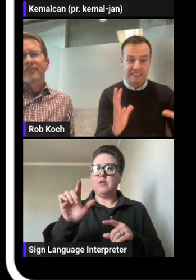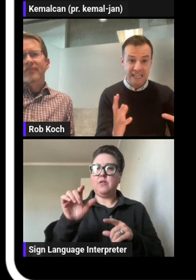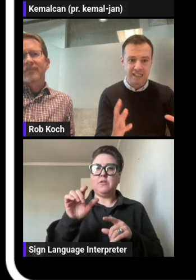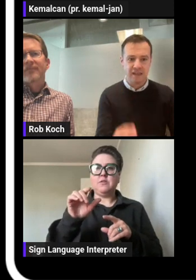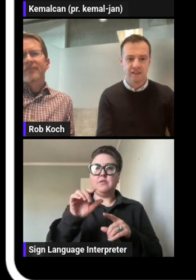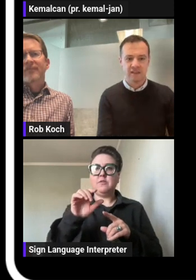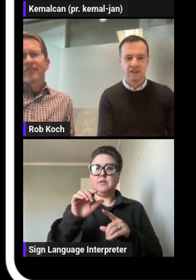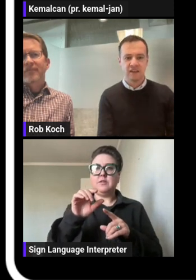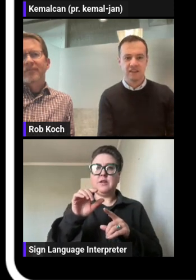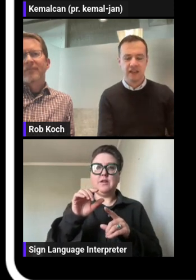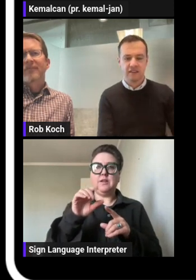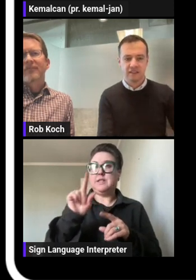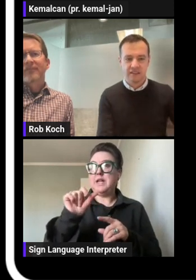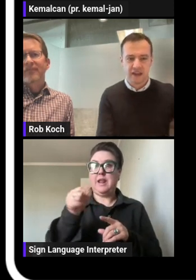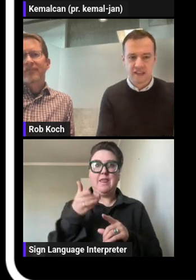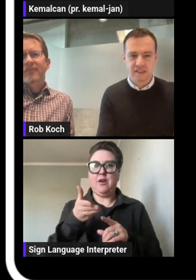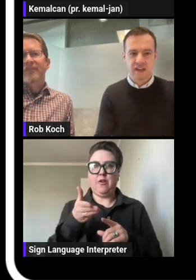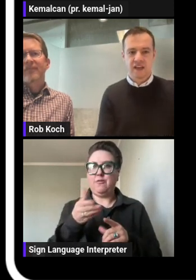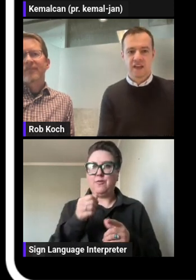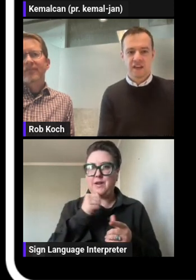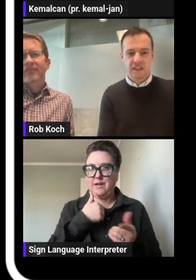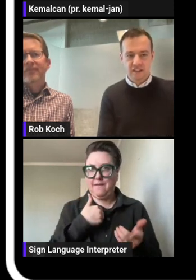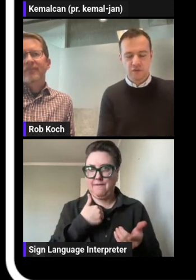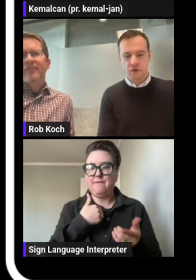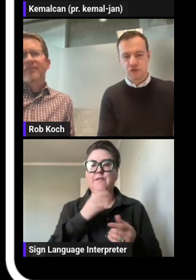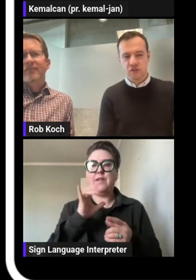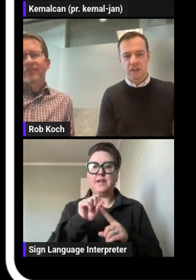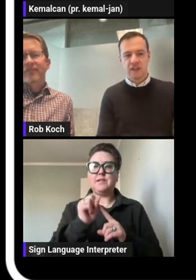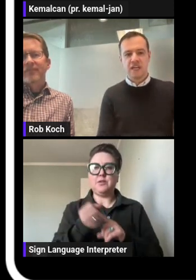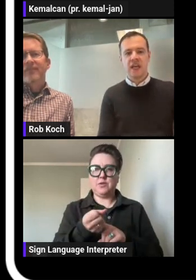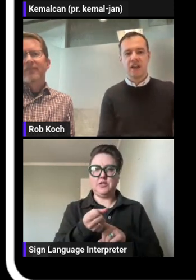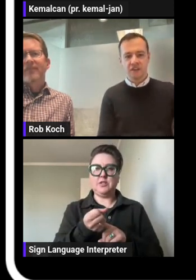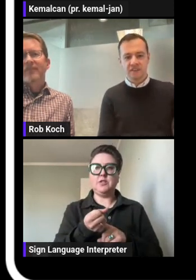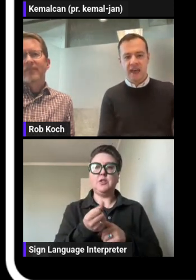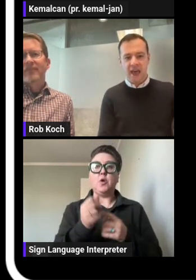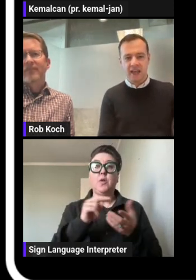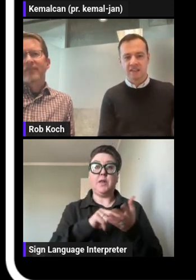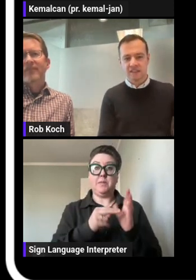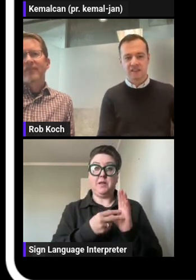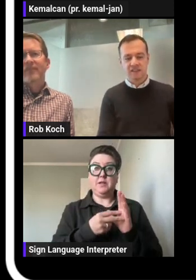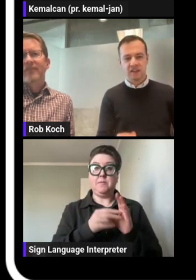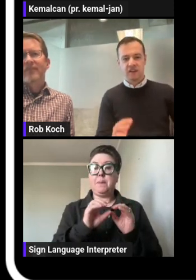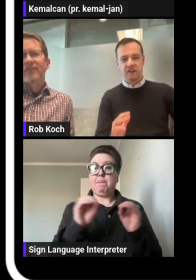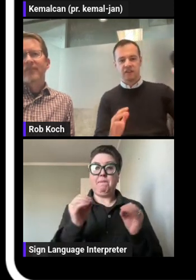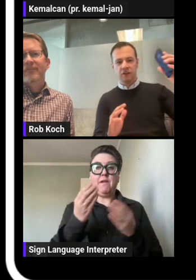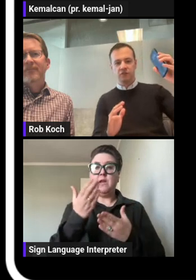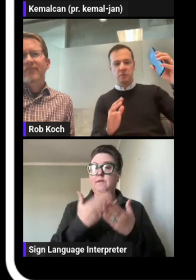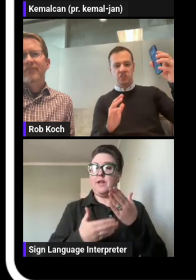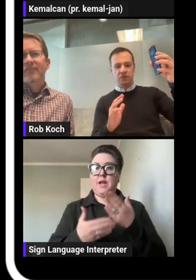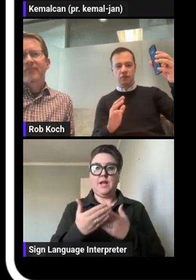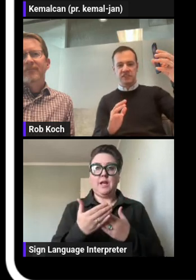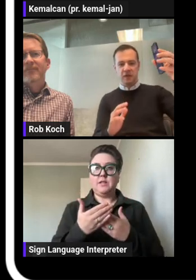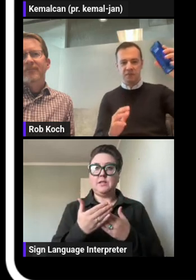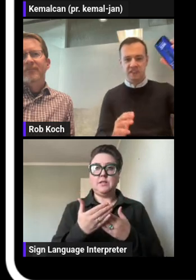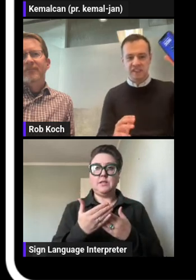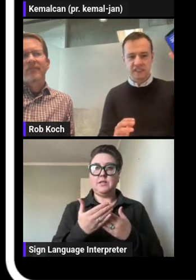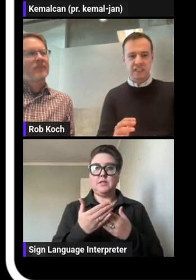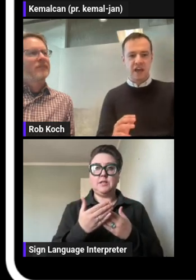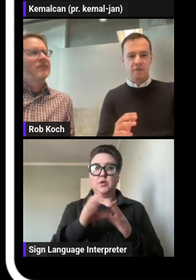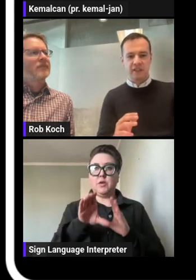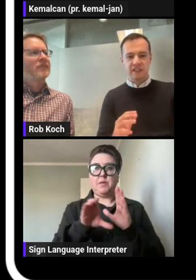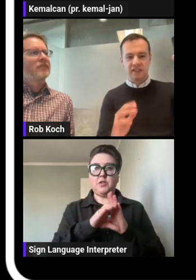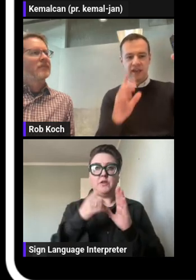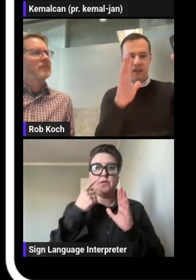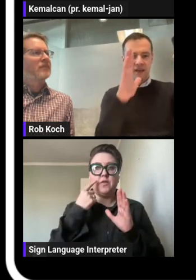spatial data in that case. In other words, none of the picture, for example, this